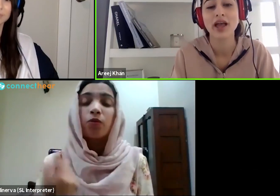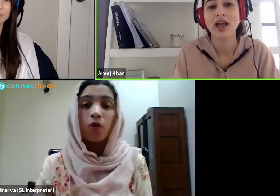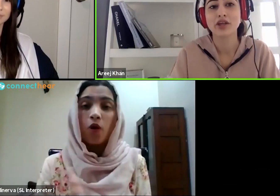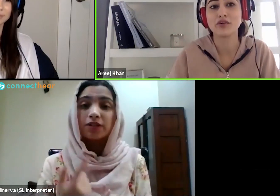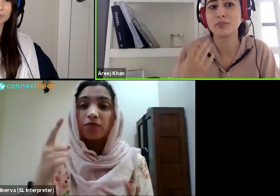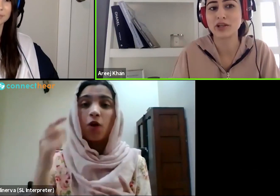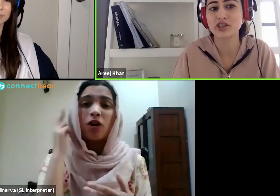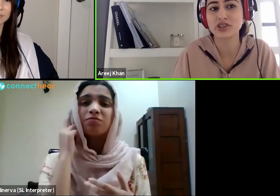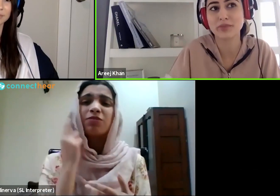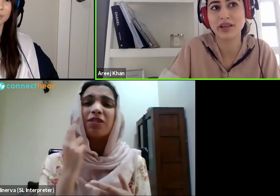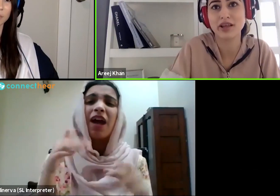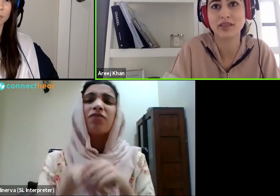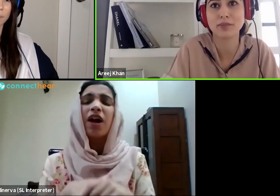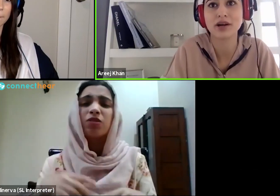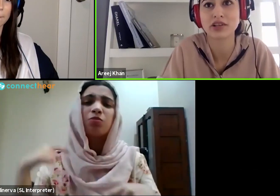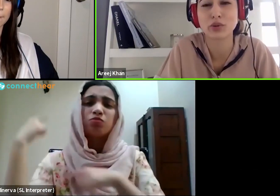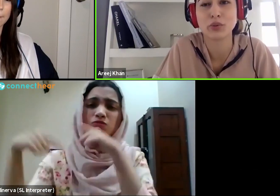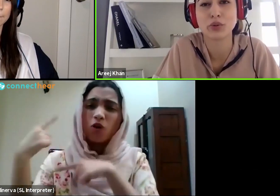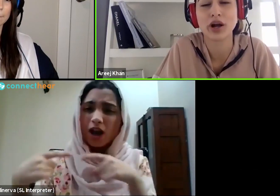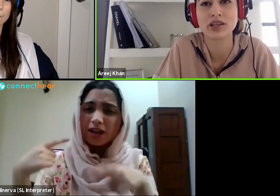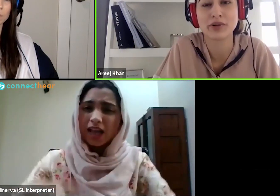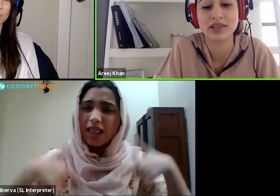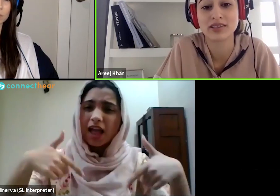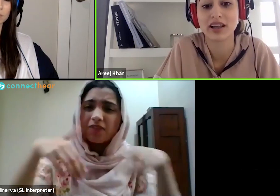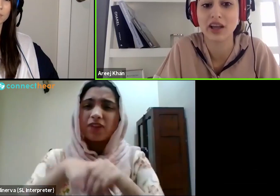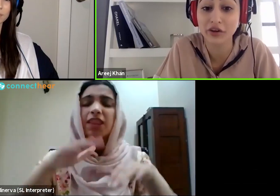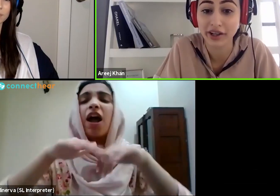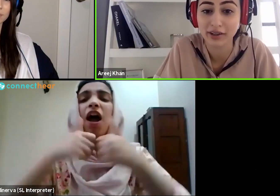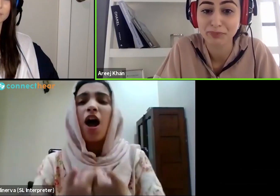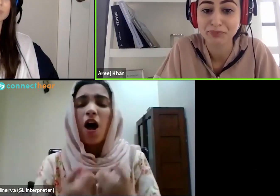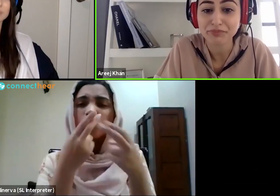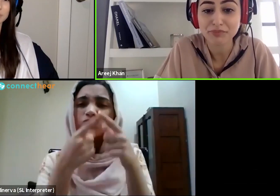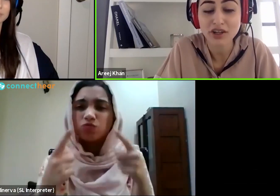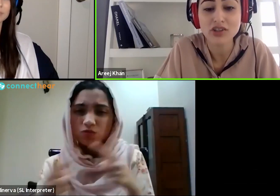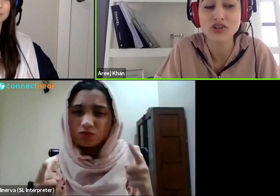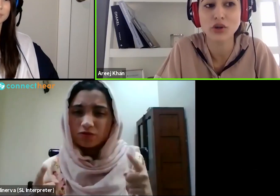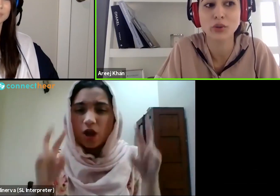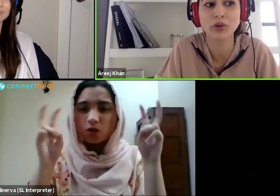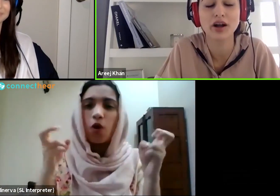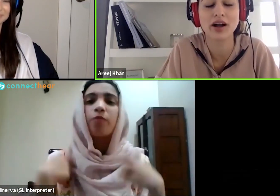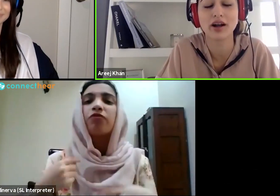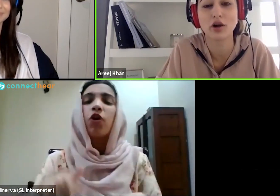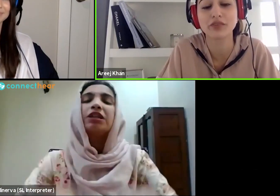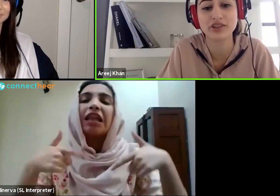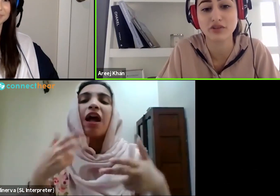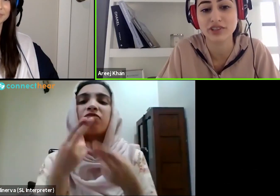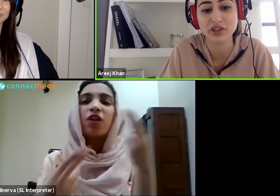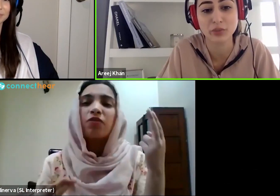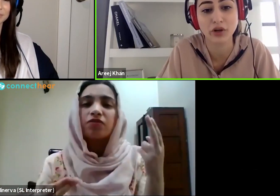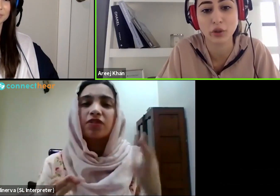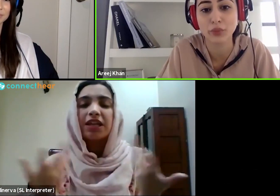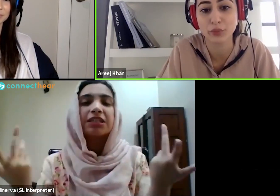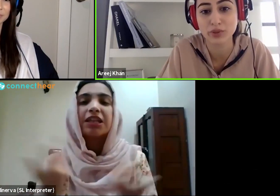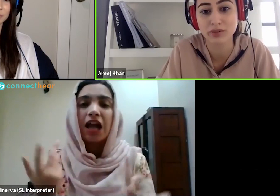possibly you mentioned to me in the past that your husband is hearing. So hopefully in this